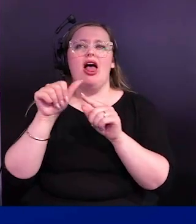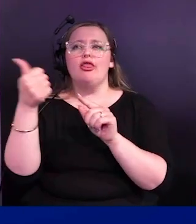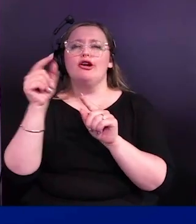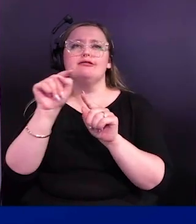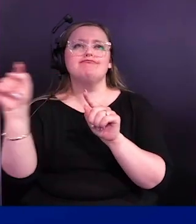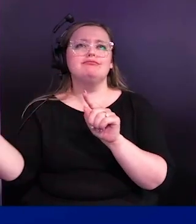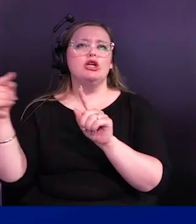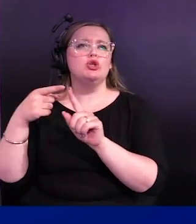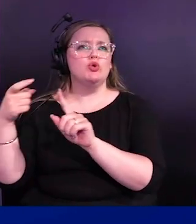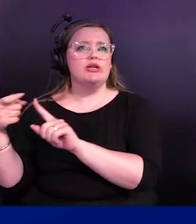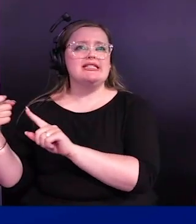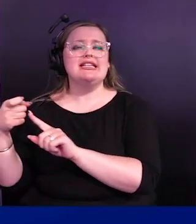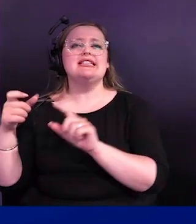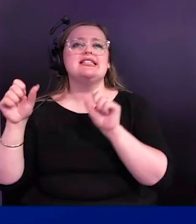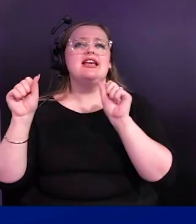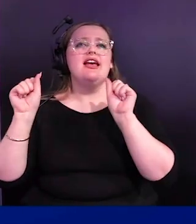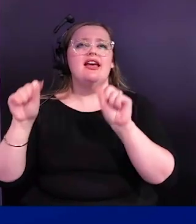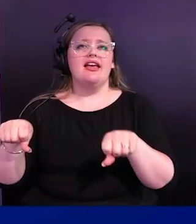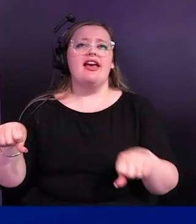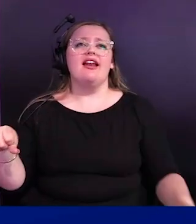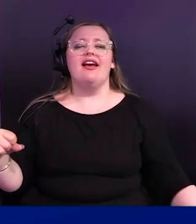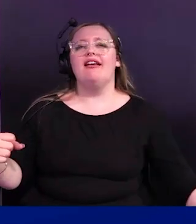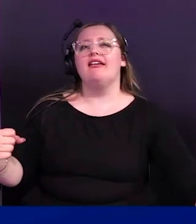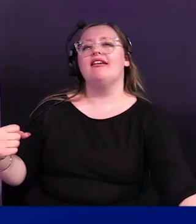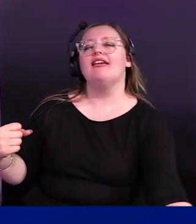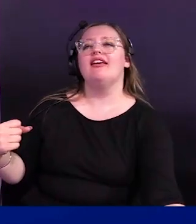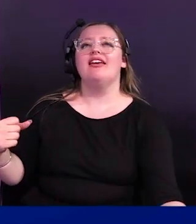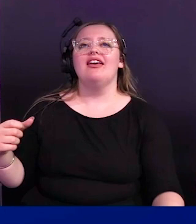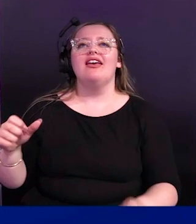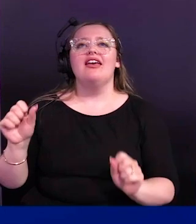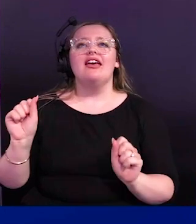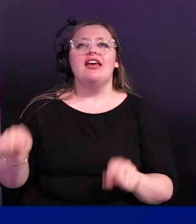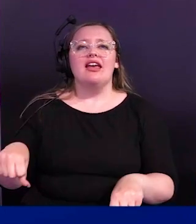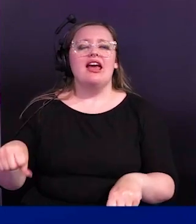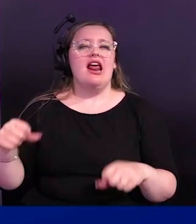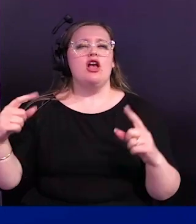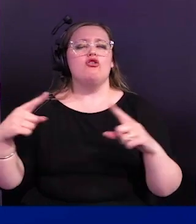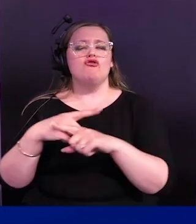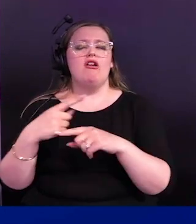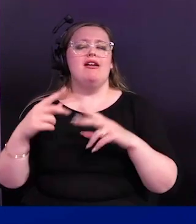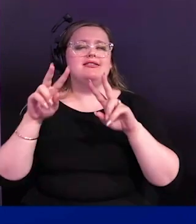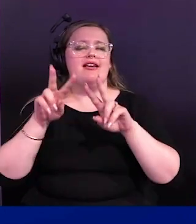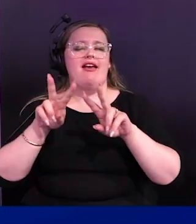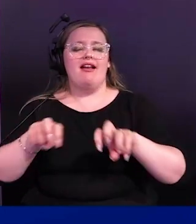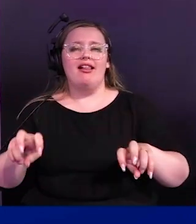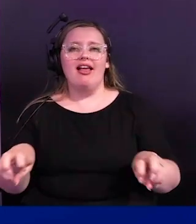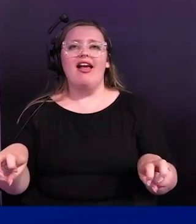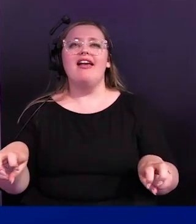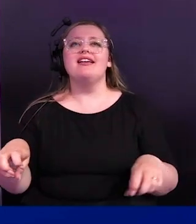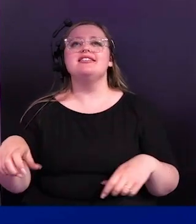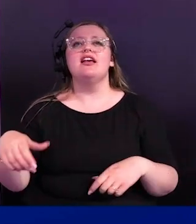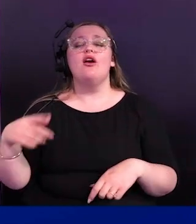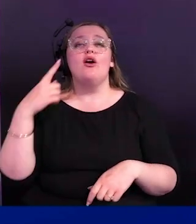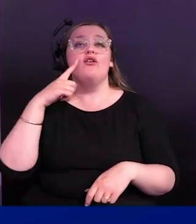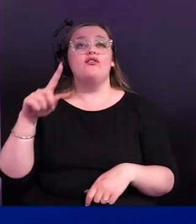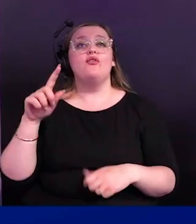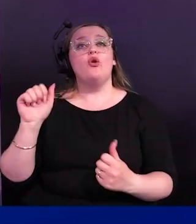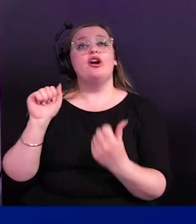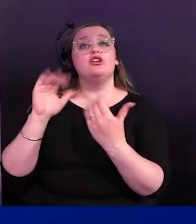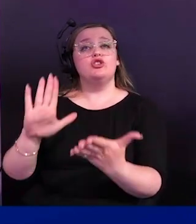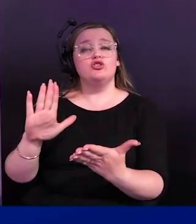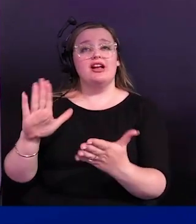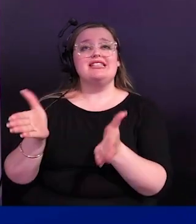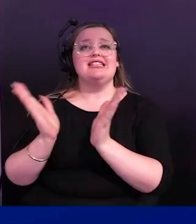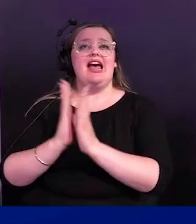I consolidate them alongside CloudTrail and cross-analyze them, right? So in order to address these asks is what